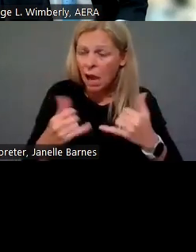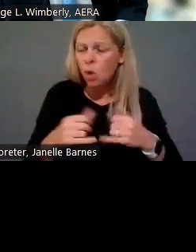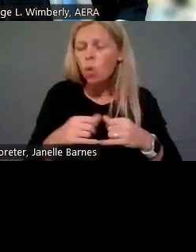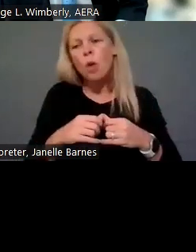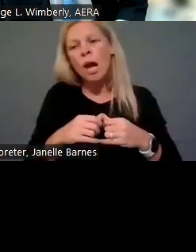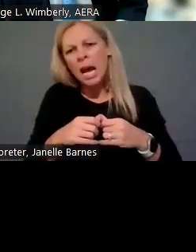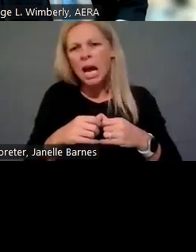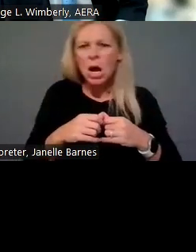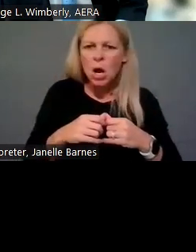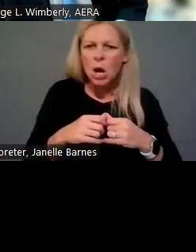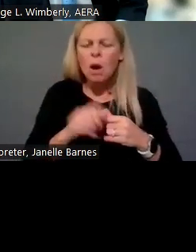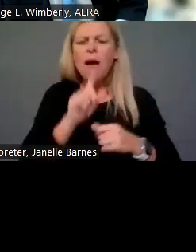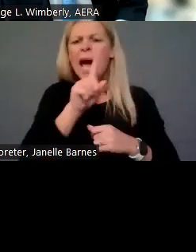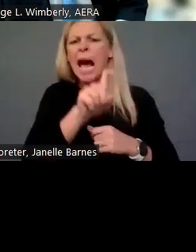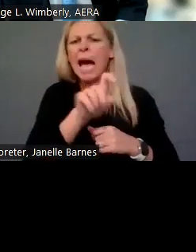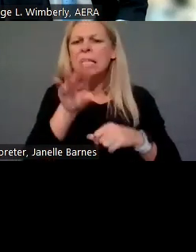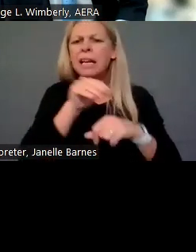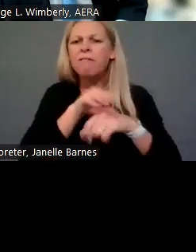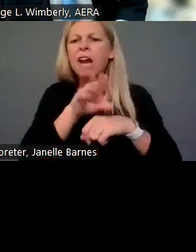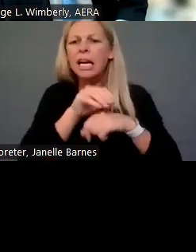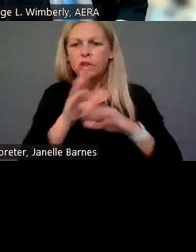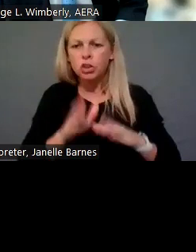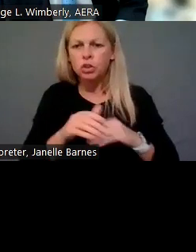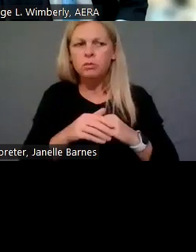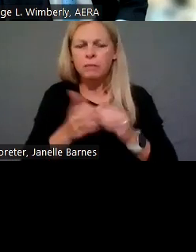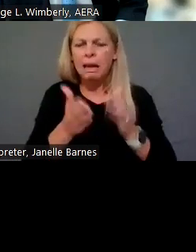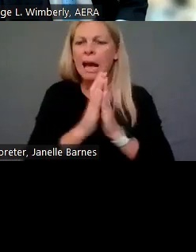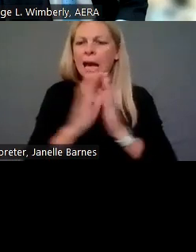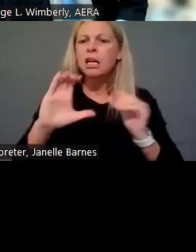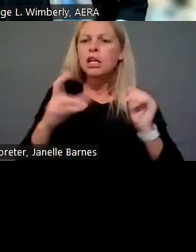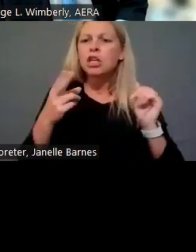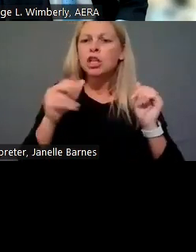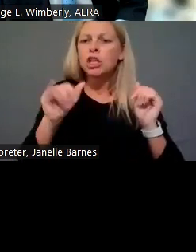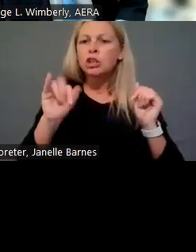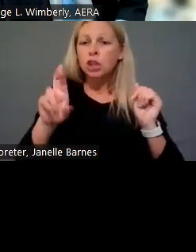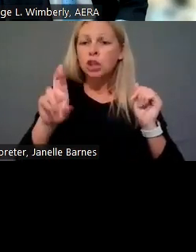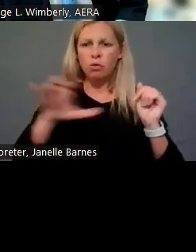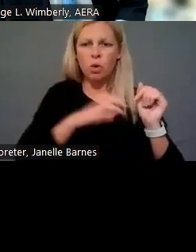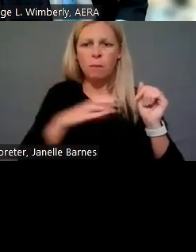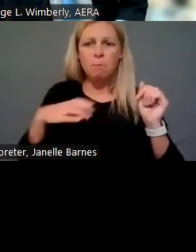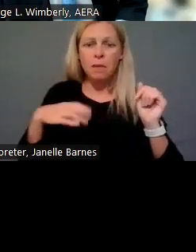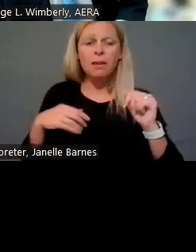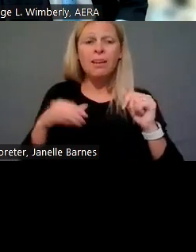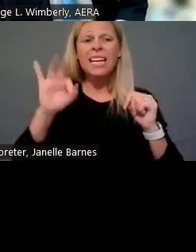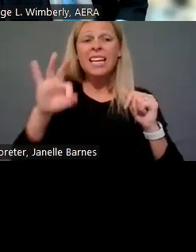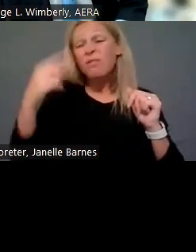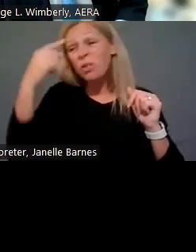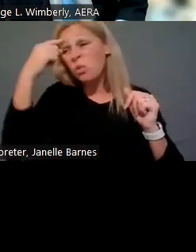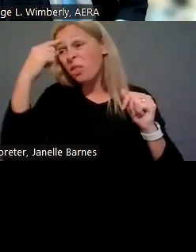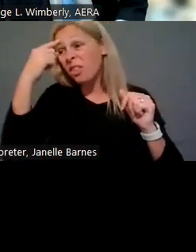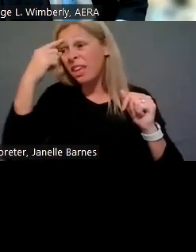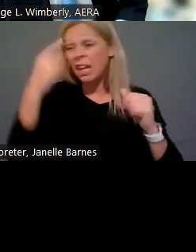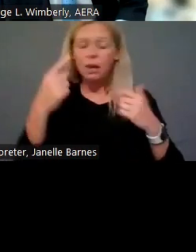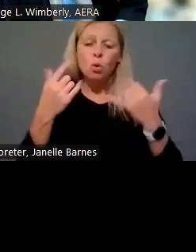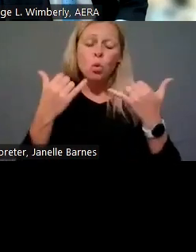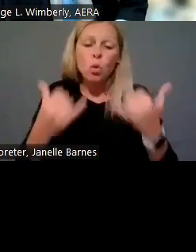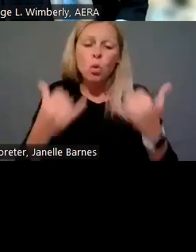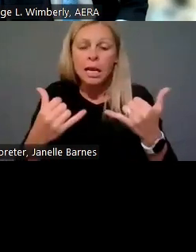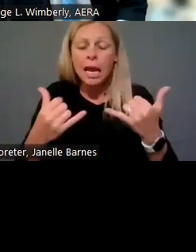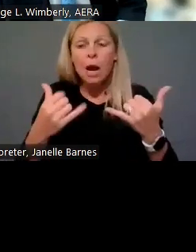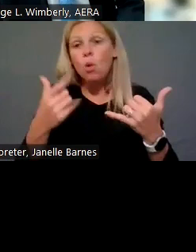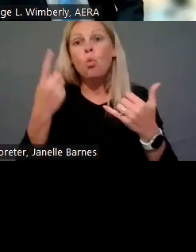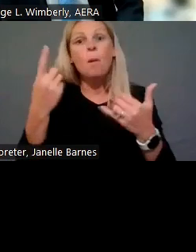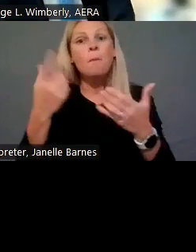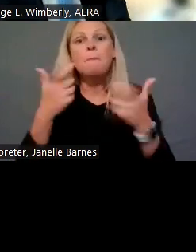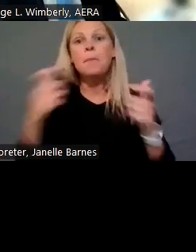with your advisor, your chair of your committee, and ask if you think that you're going to, right now, I get a big question